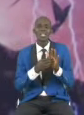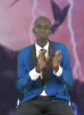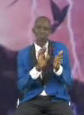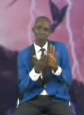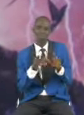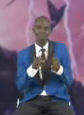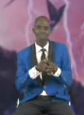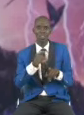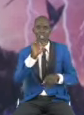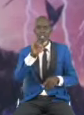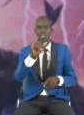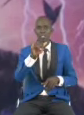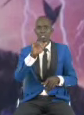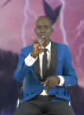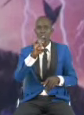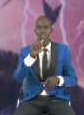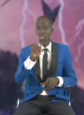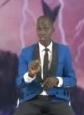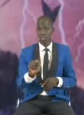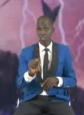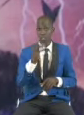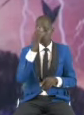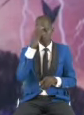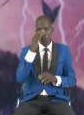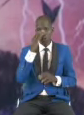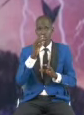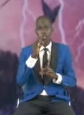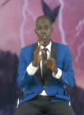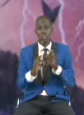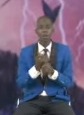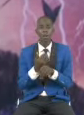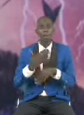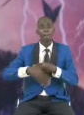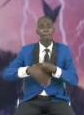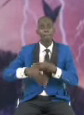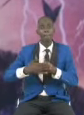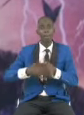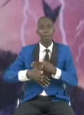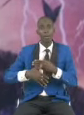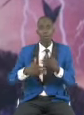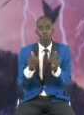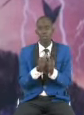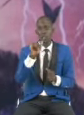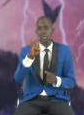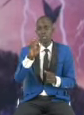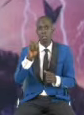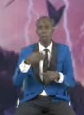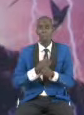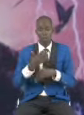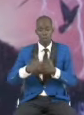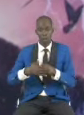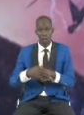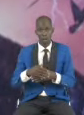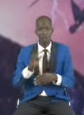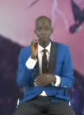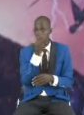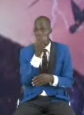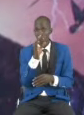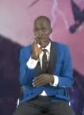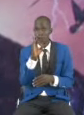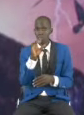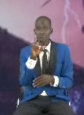put it in the dough that you make bread with, it makes it to swell. And that